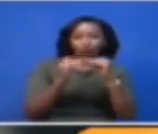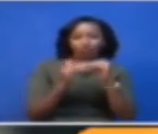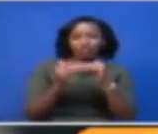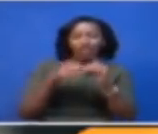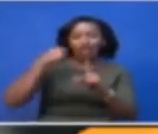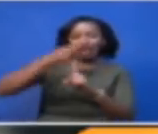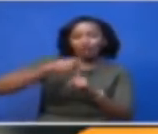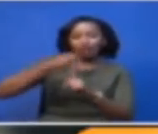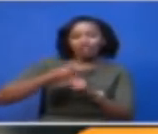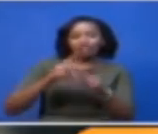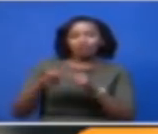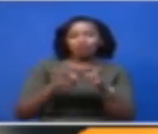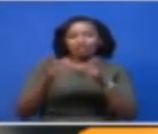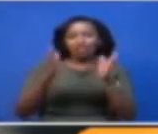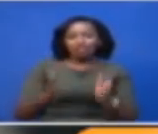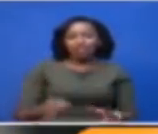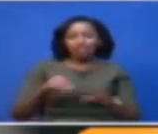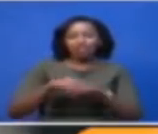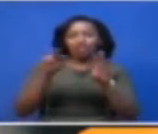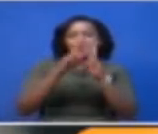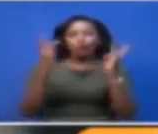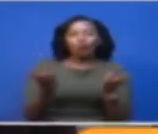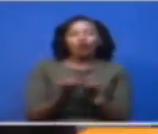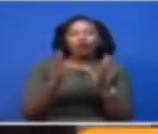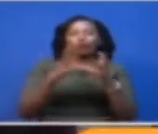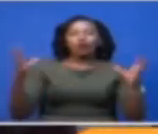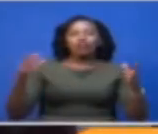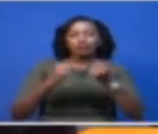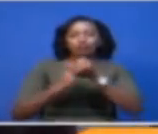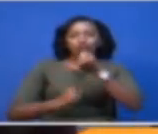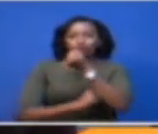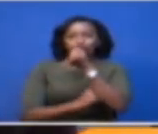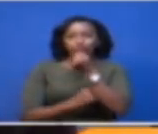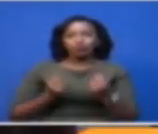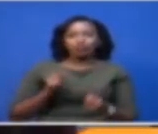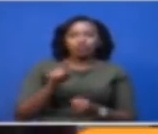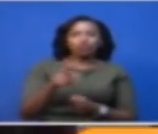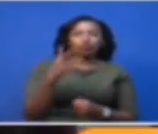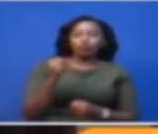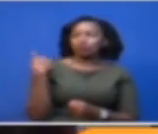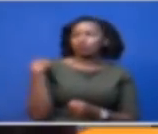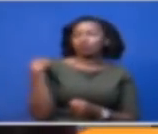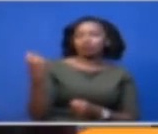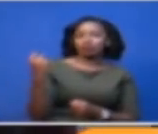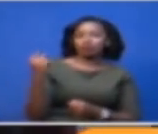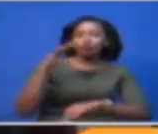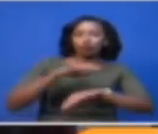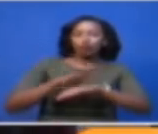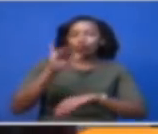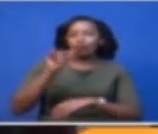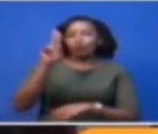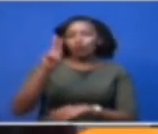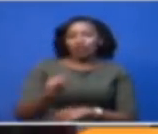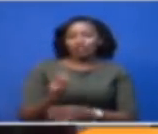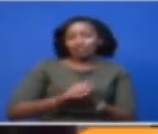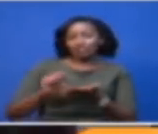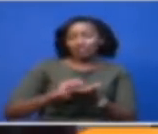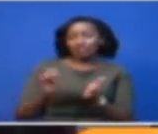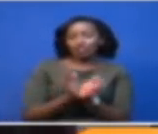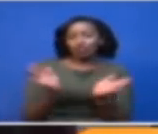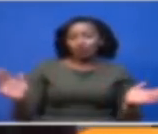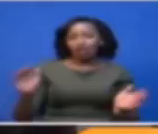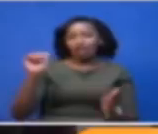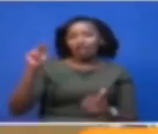Manager at the World Wide Web Foundation. She was recently tapped by UN Secretary General